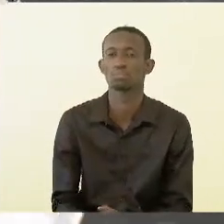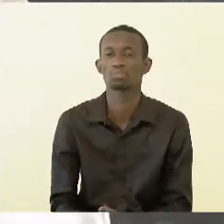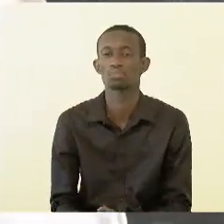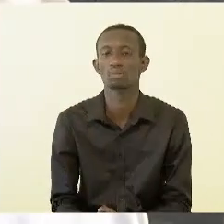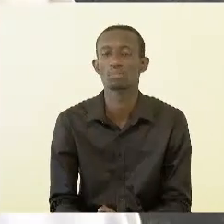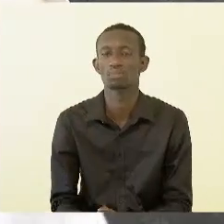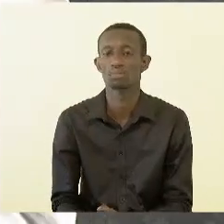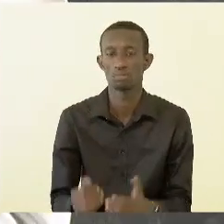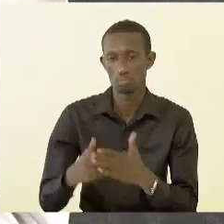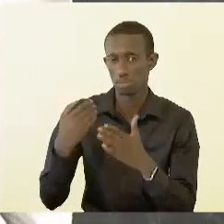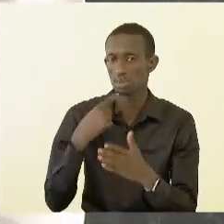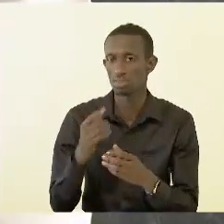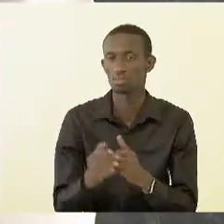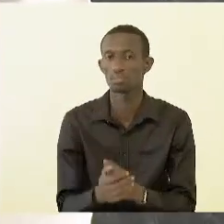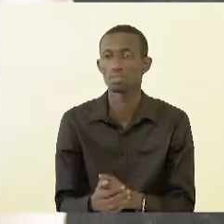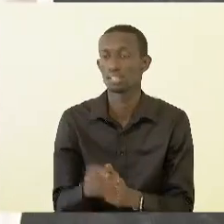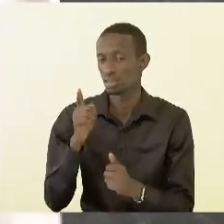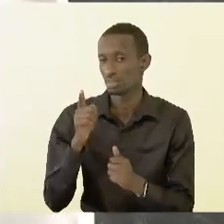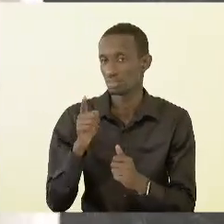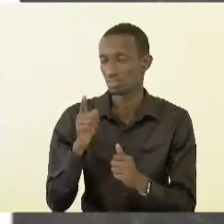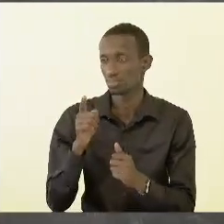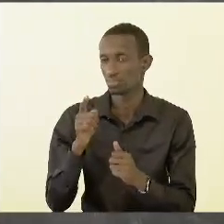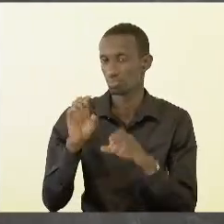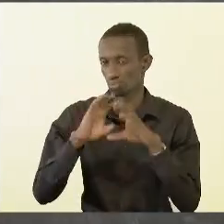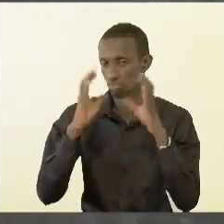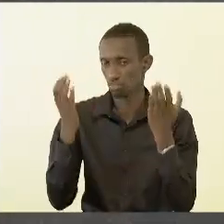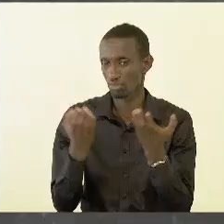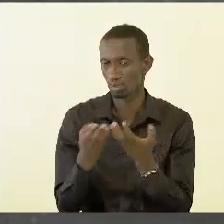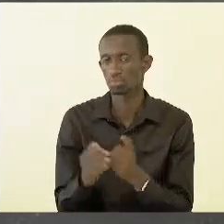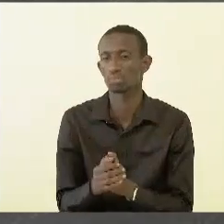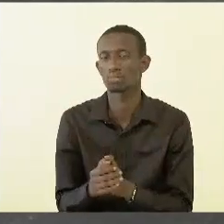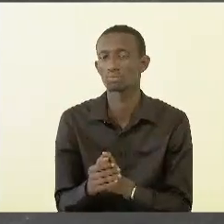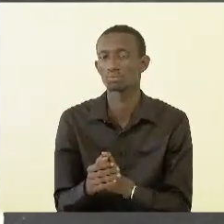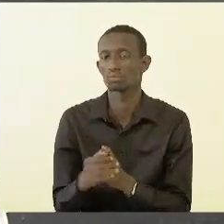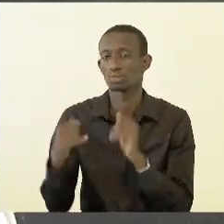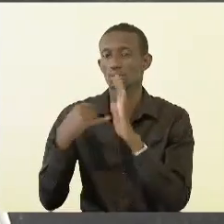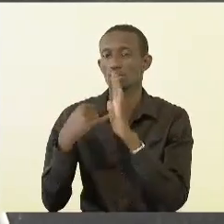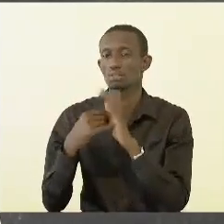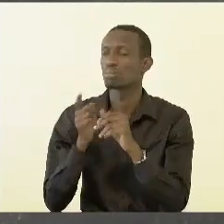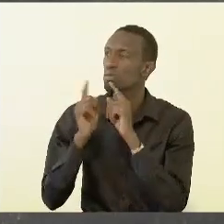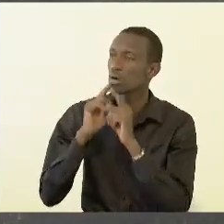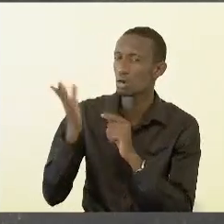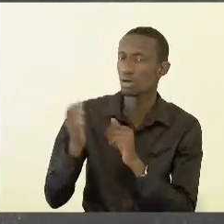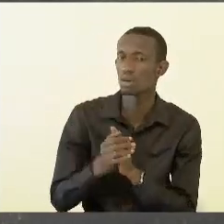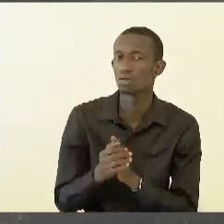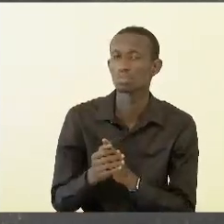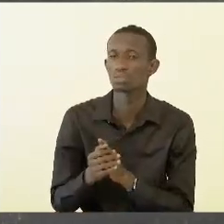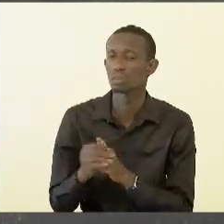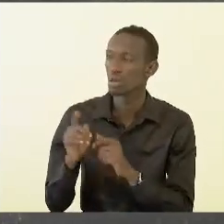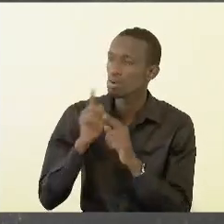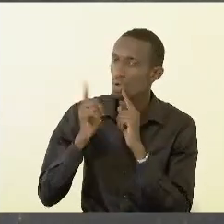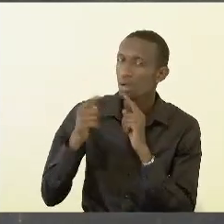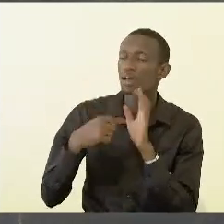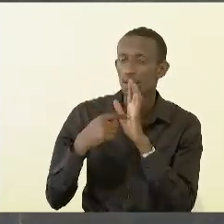as I said before, this is a universal indicator. So the color that is corresponding here, I said if it